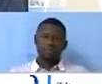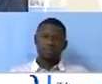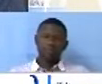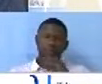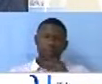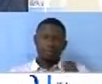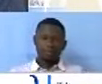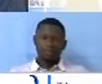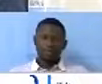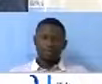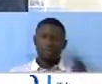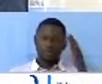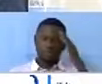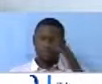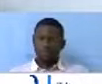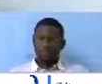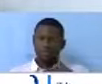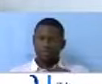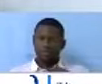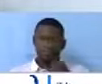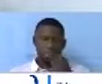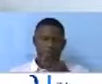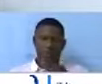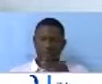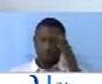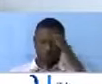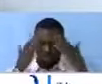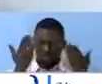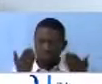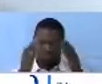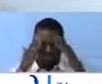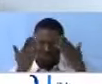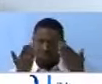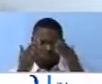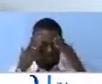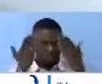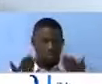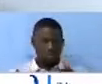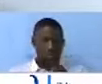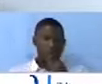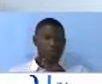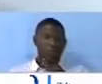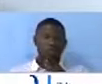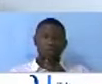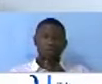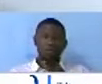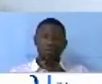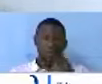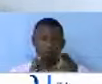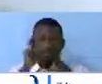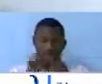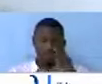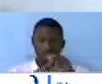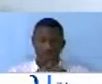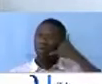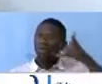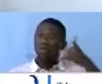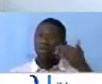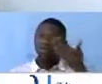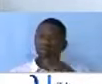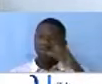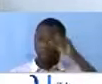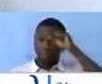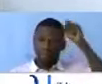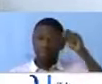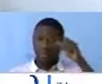Chairman. I know you feel that I am just saying I don't know, I don't know. That panel. Yeah, kan na dang ko fa na may wax rek ne xawma. Wona